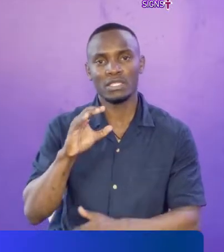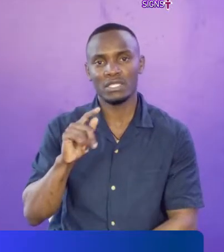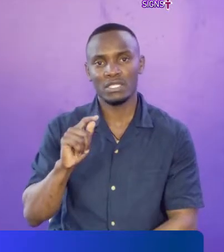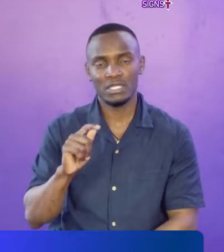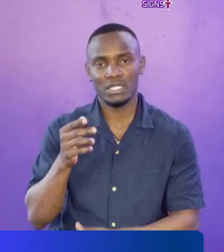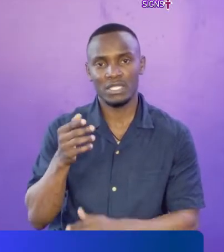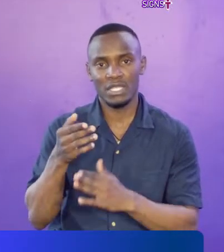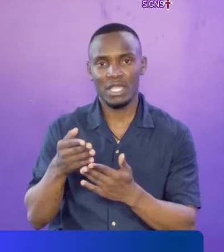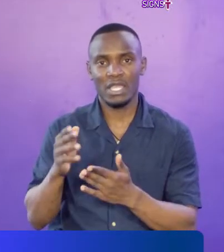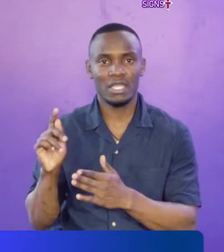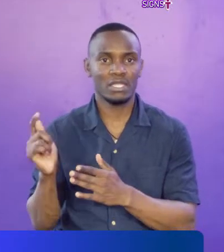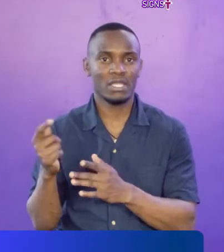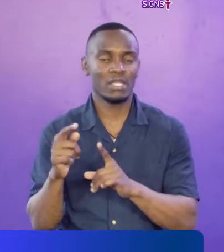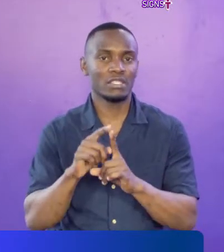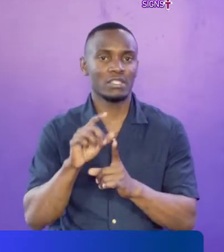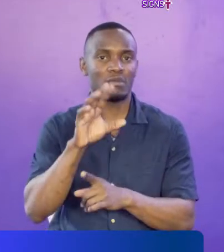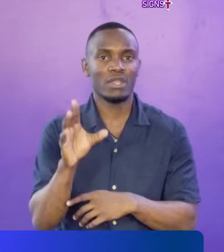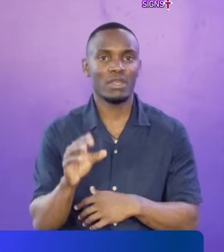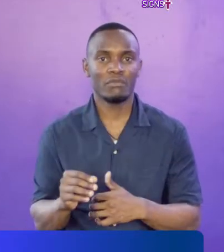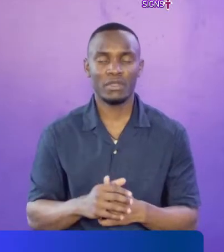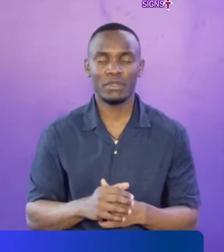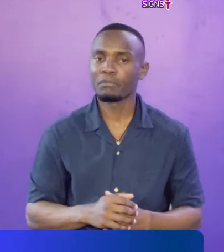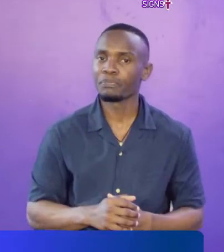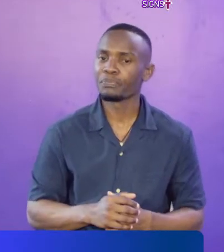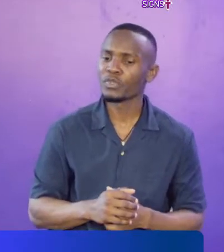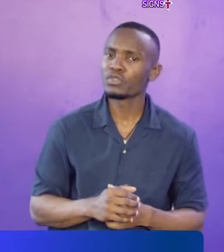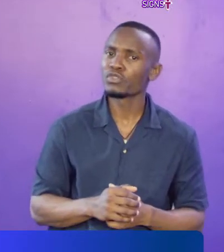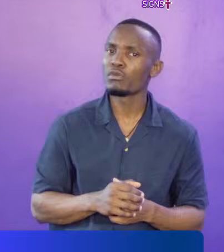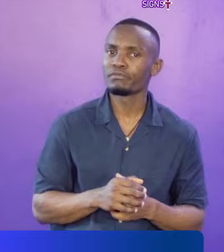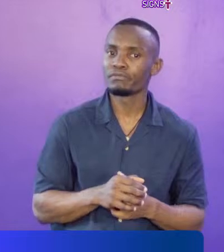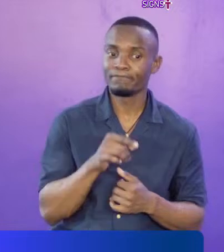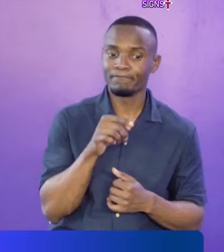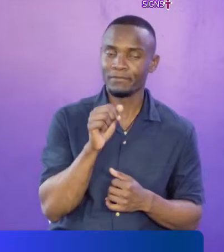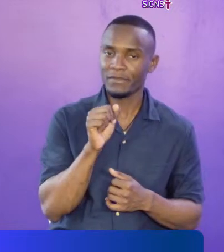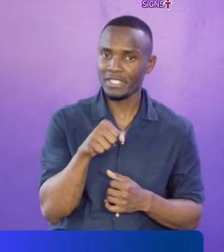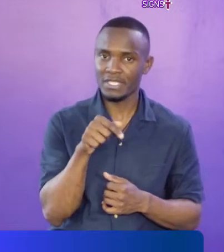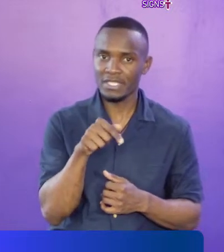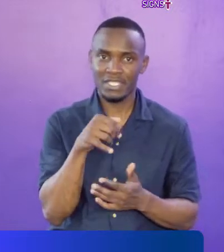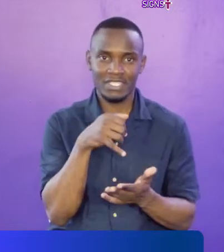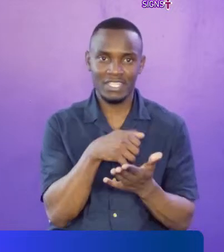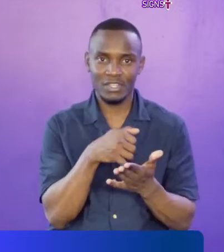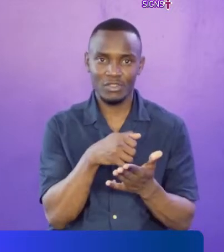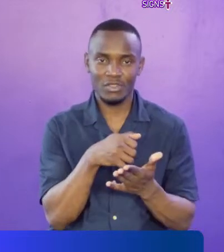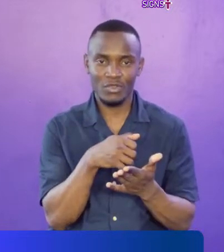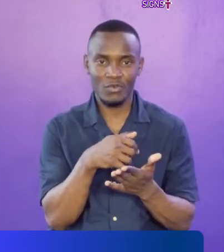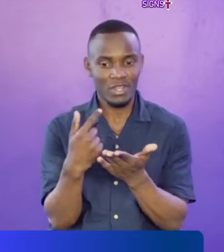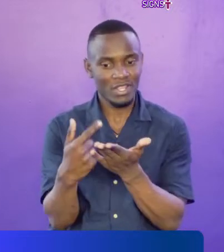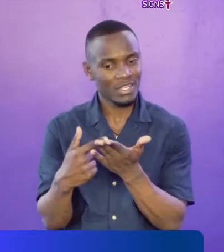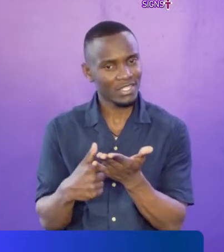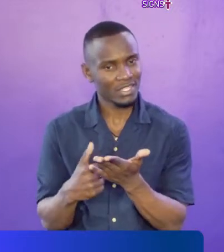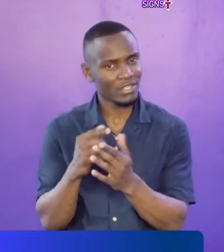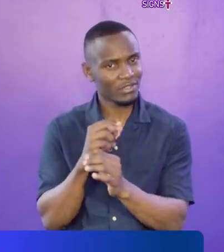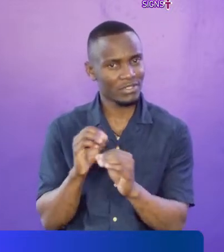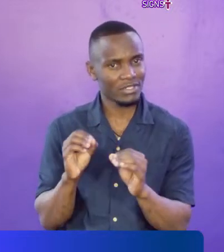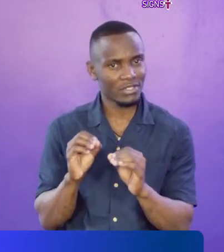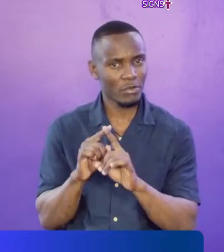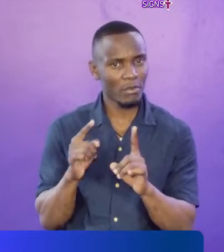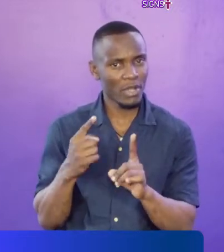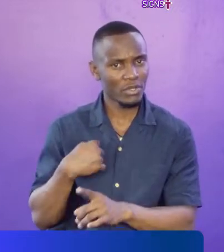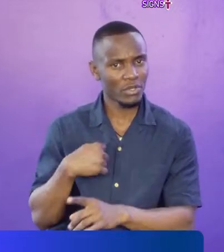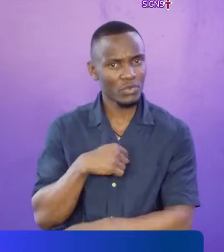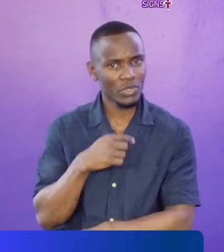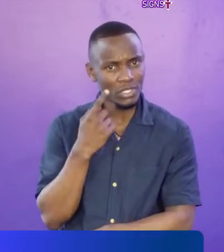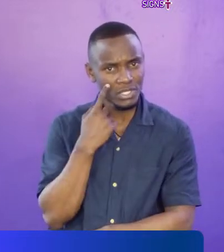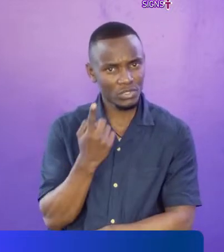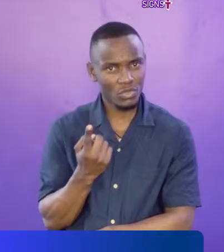Of course, this is not on our conversation list this morning, and it might feel as if I am bombarding you. We saw the IEBC